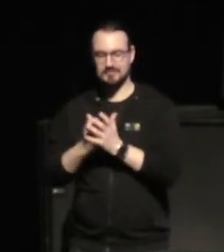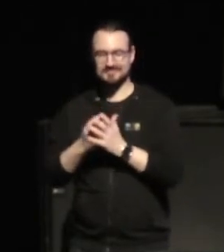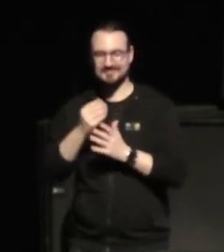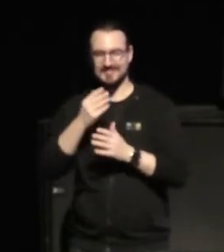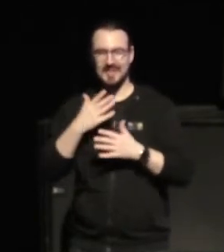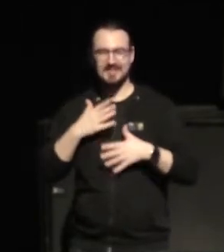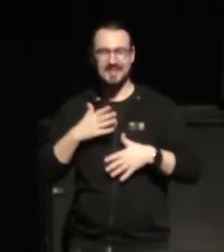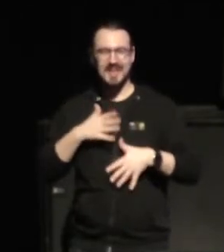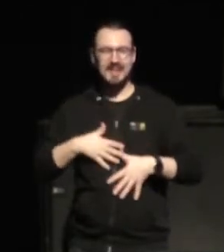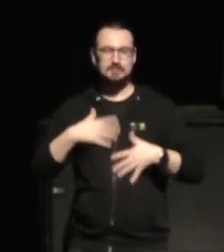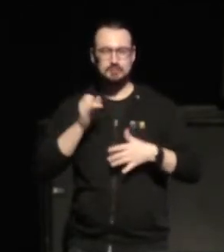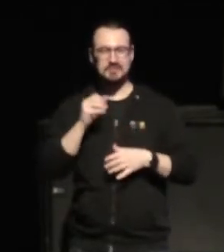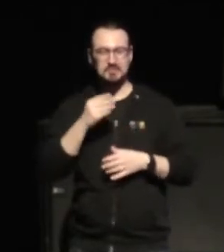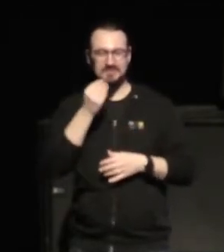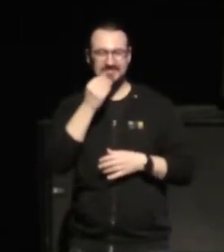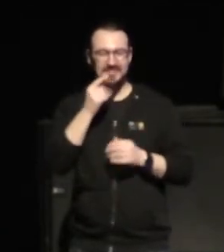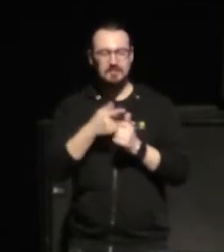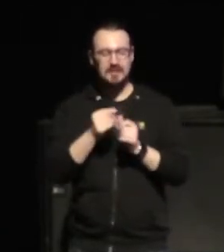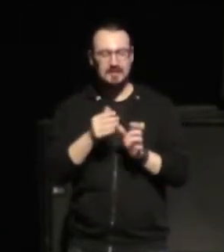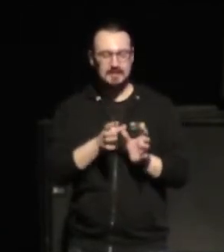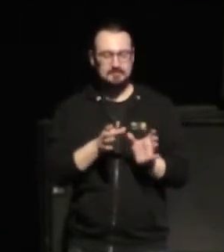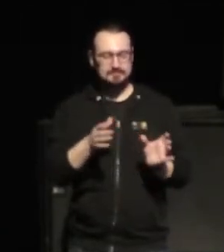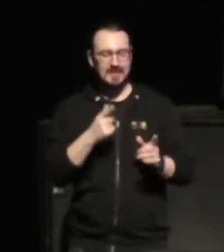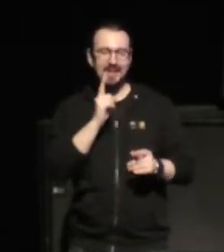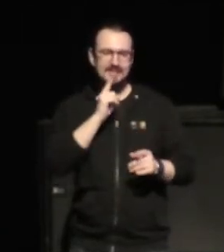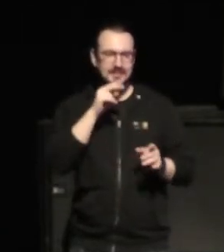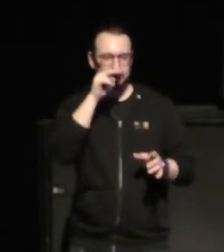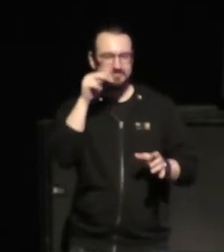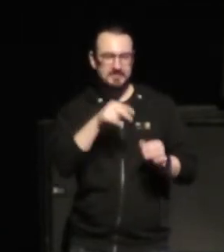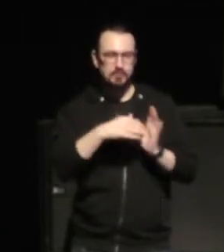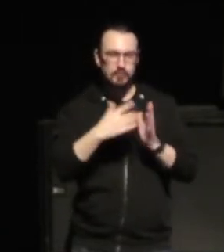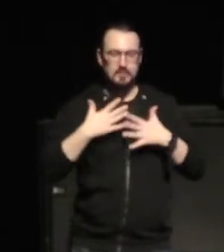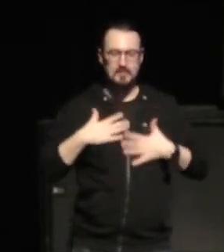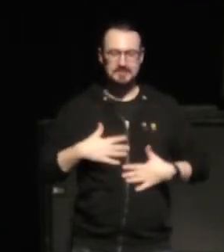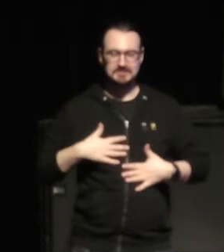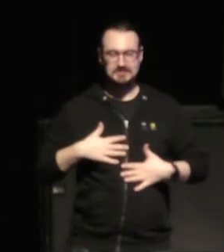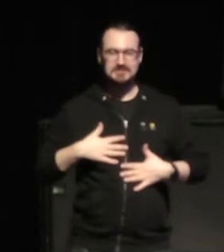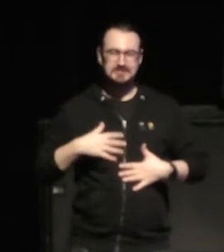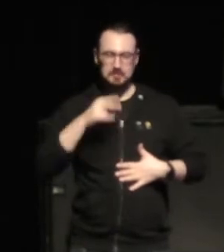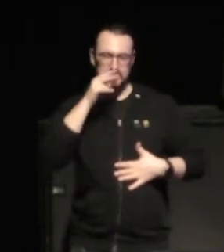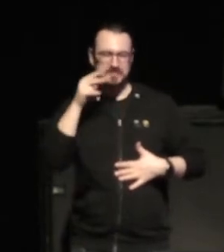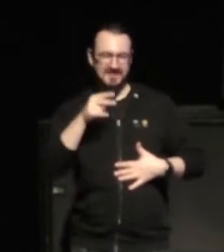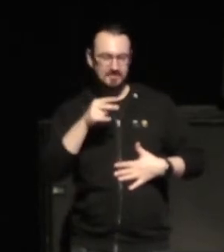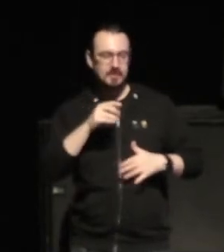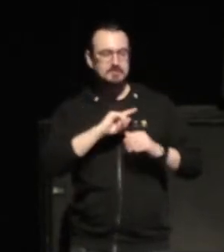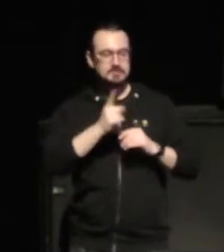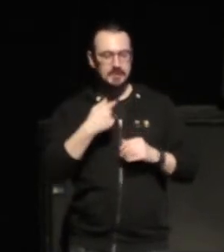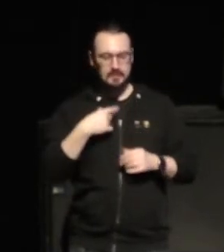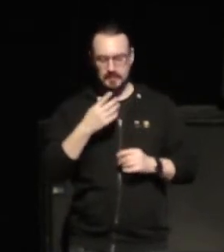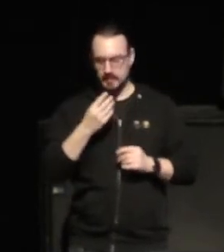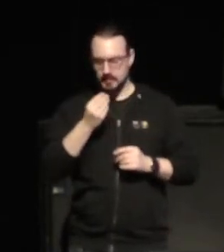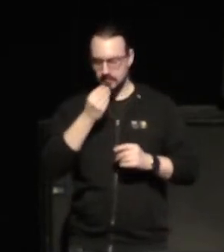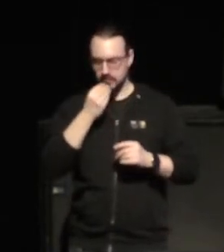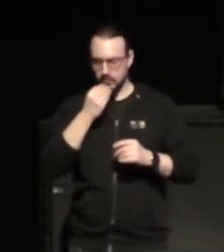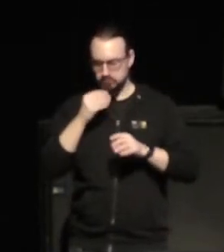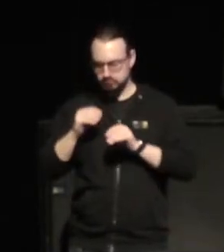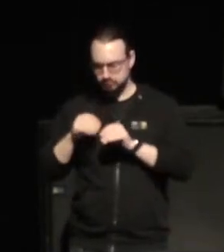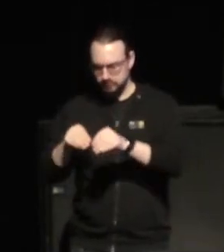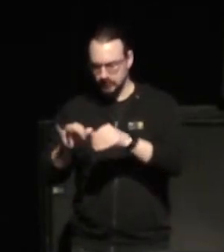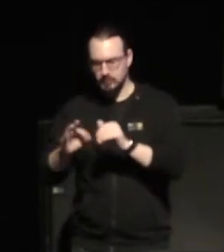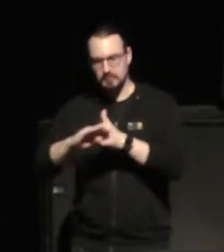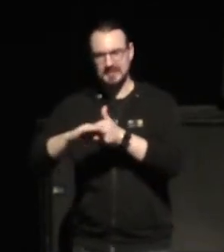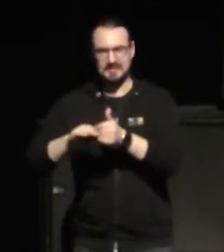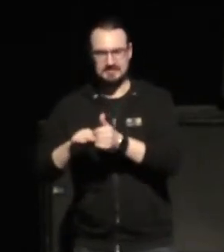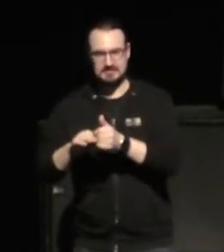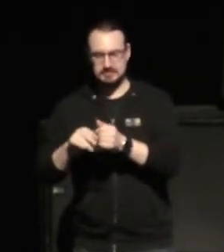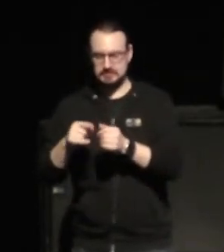think, because the diet was only set from a human health perspective. And then we set food planetary boundaries. So we looked at